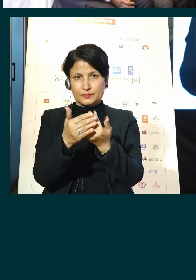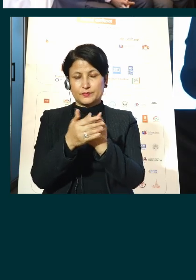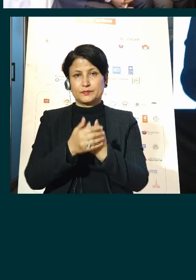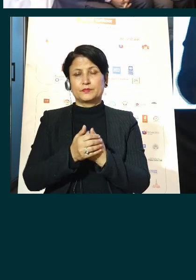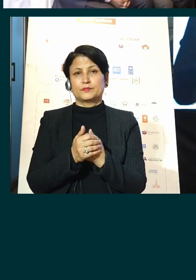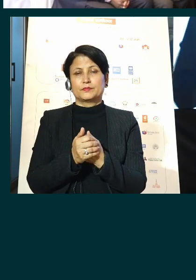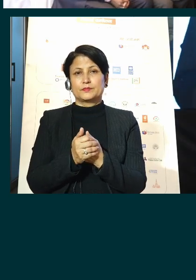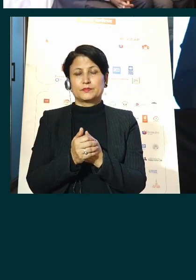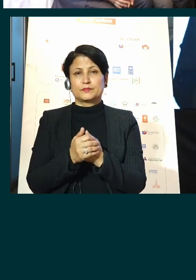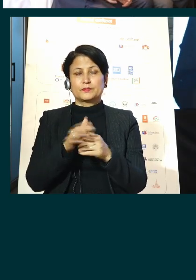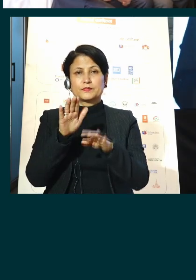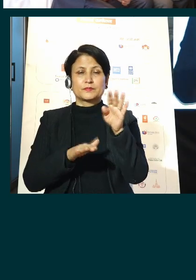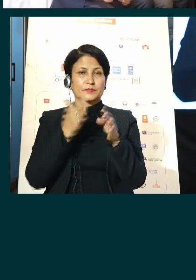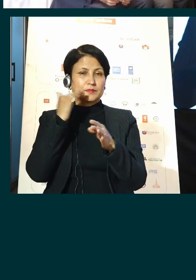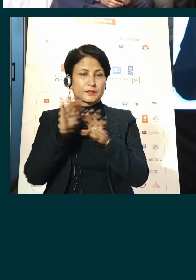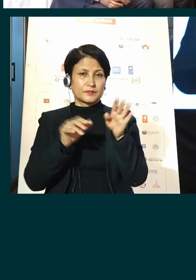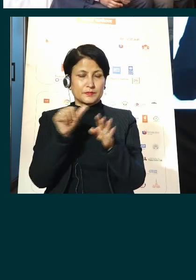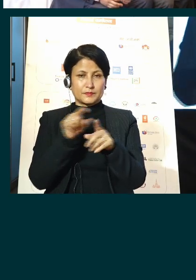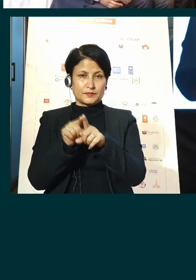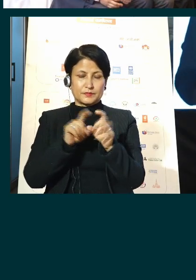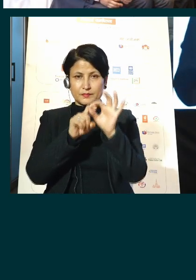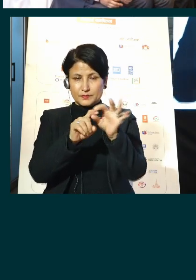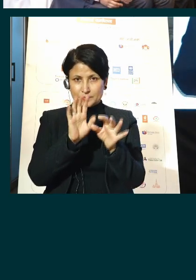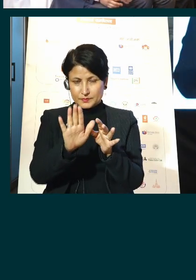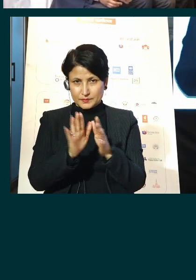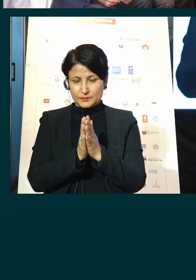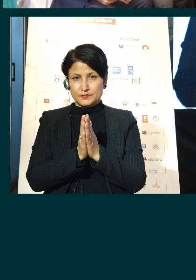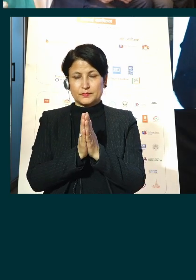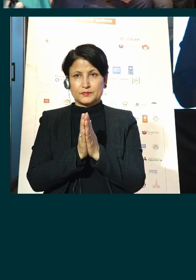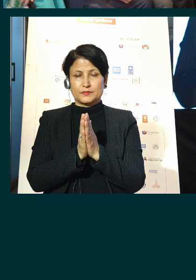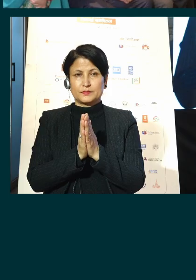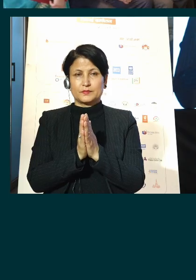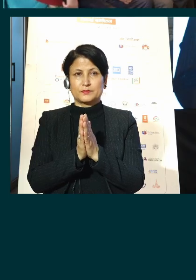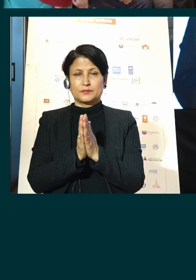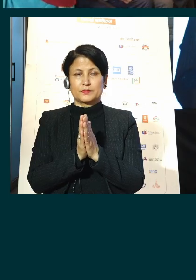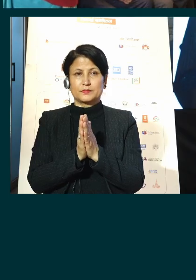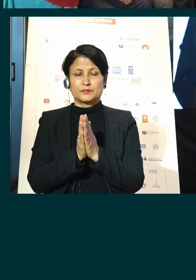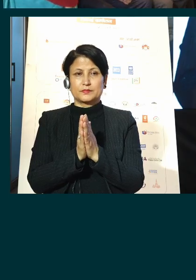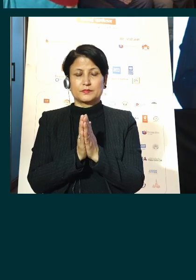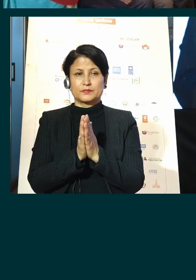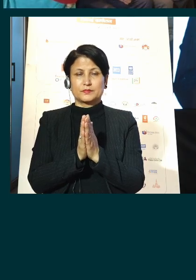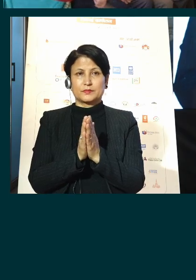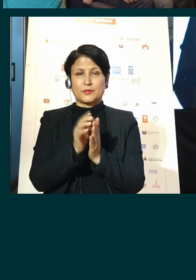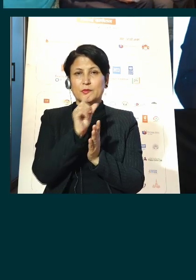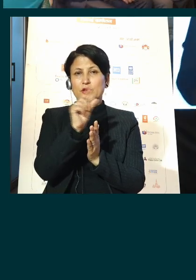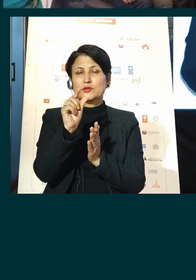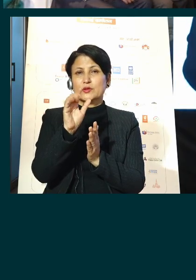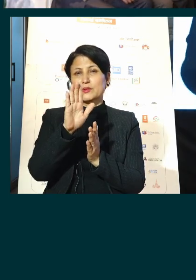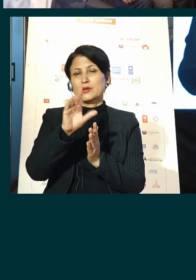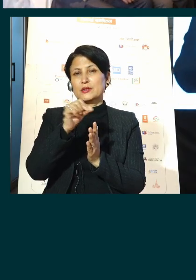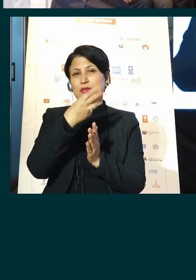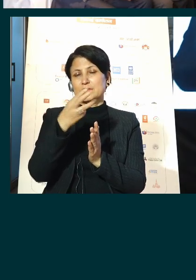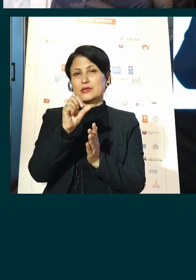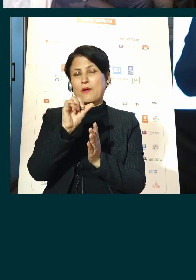menstrual discrimination. And she is also asking, since we've already used the term chaupadi, how could